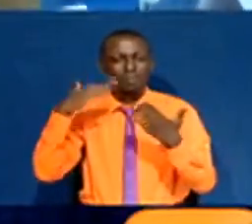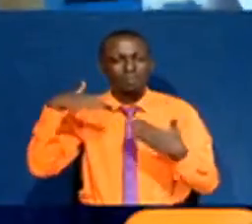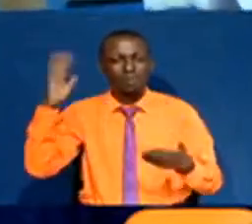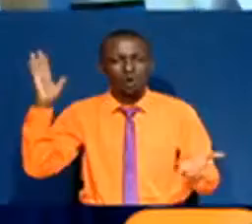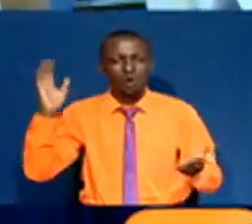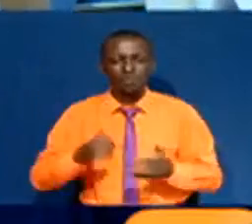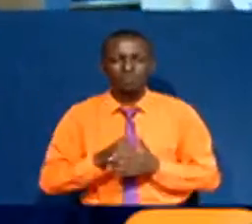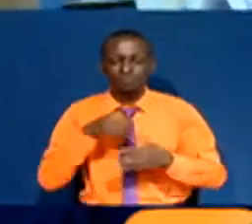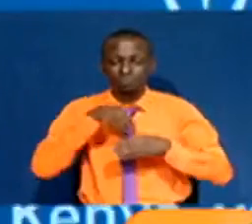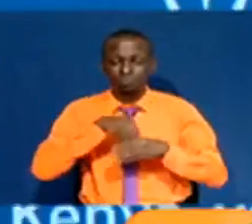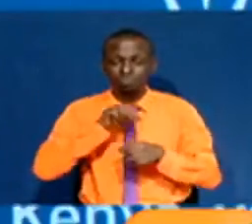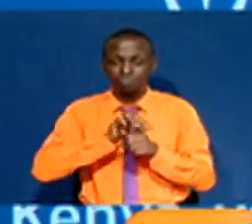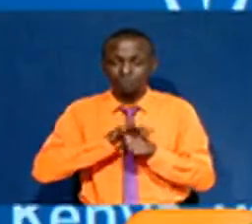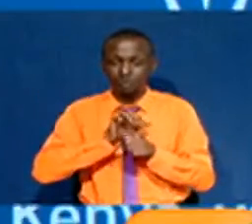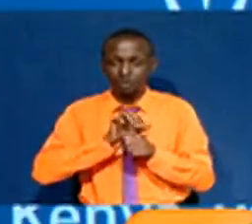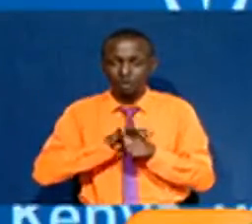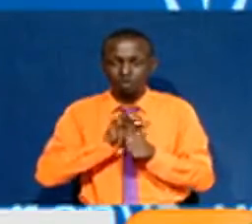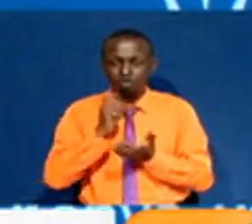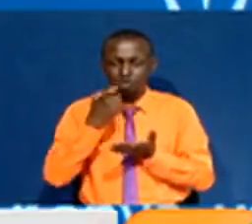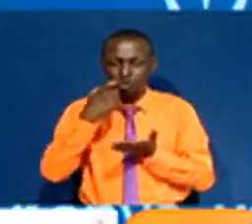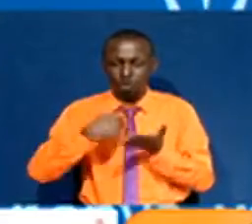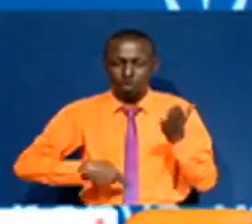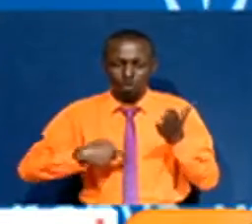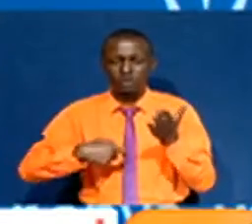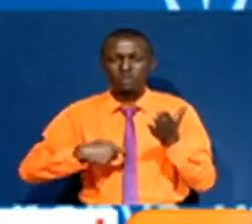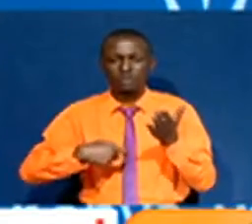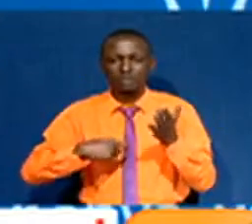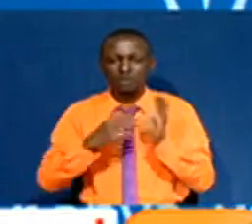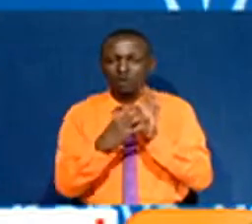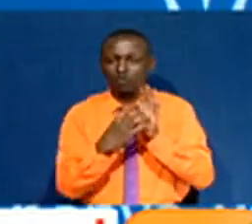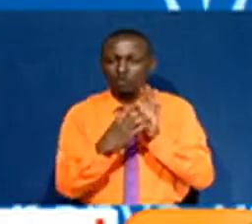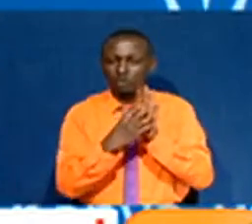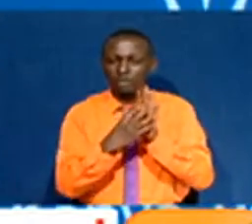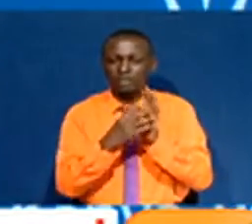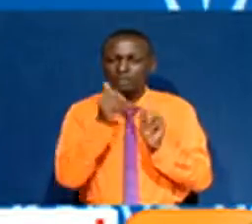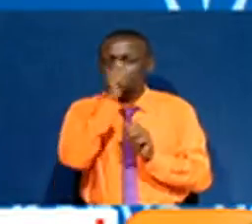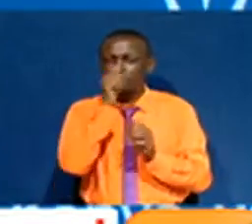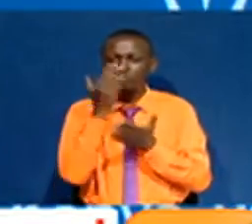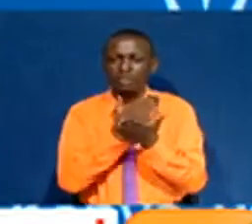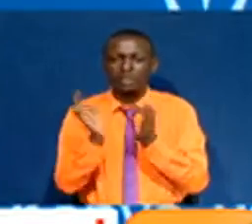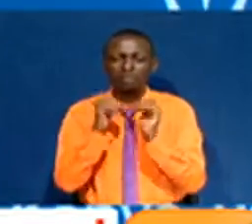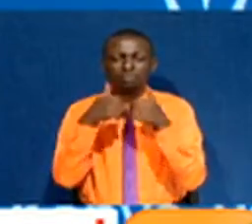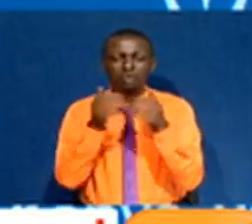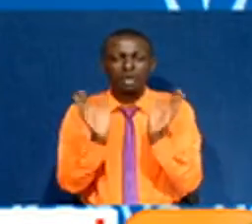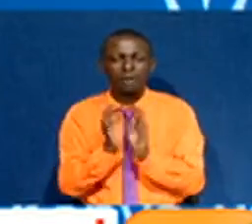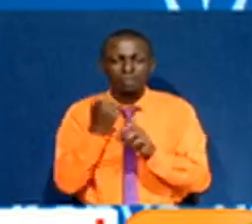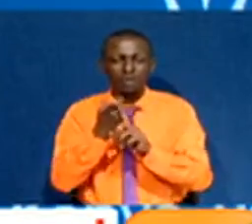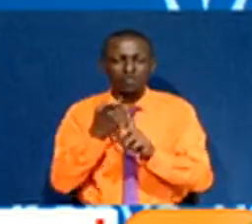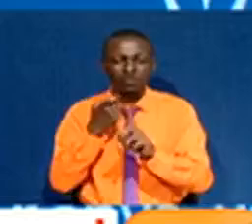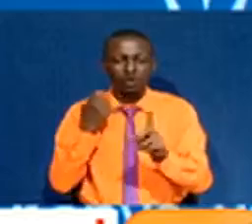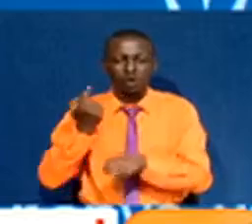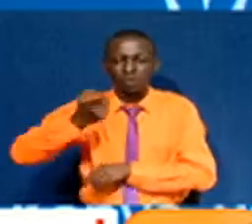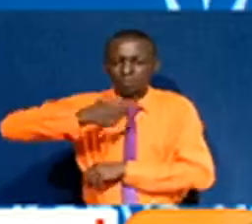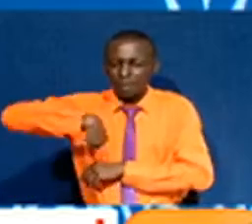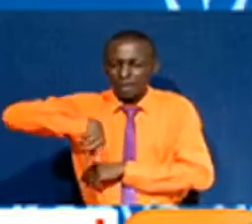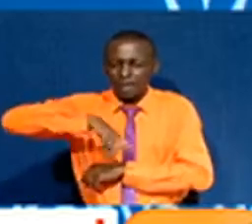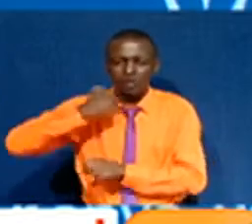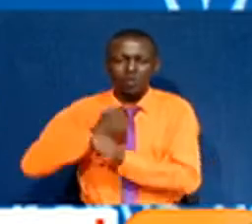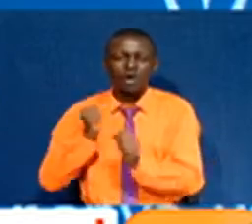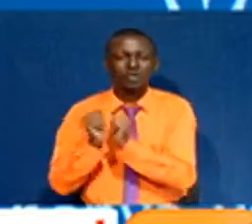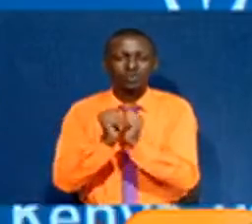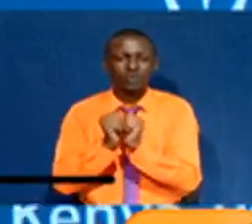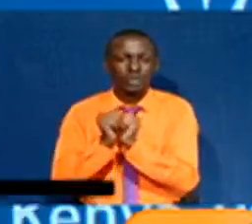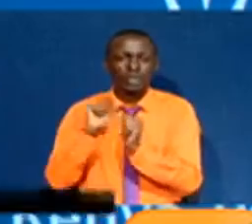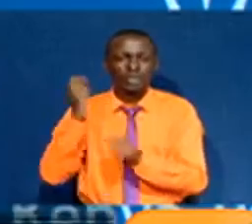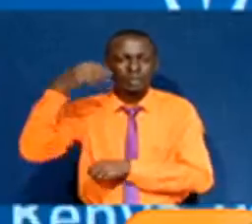of the investment that goes into charging, if you're a private sector startup company, actually is coming from us. So we work with Kenya Power,